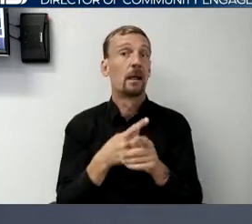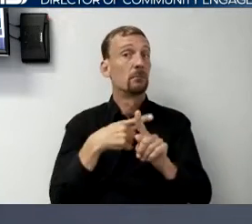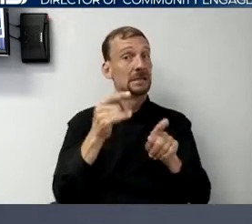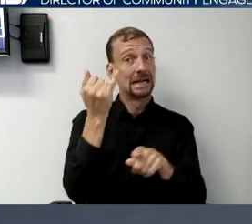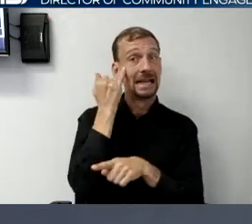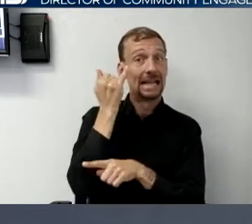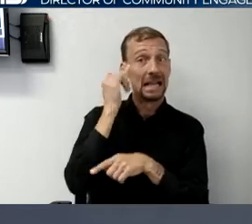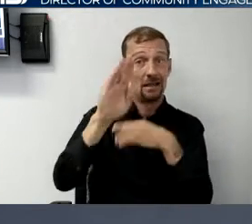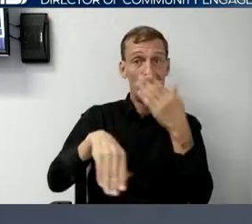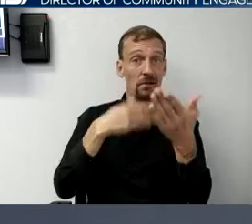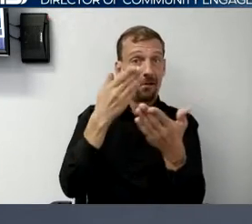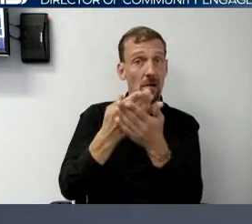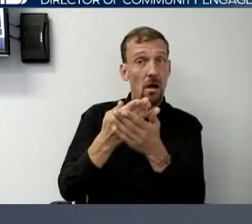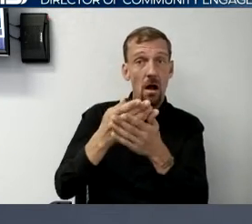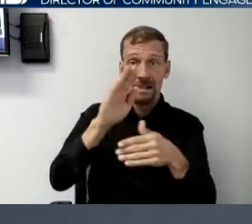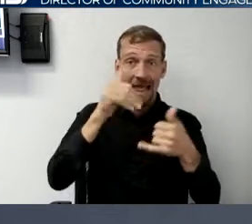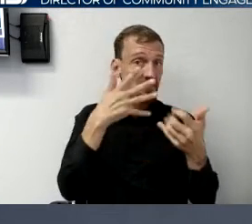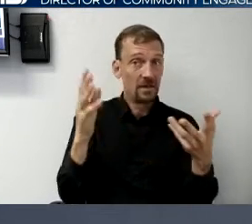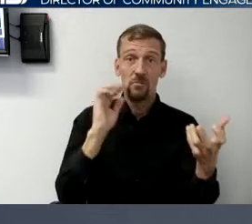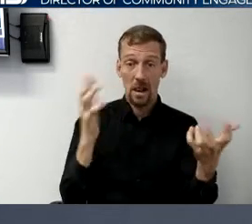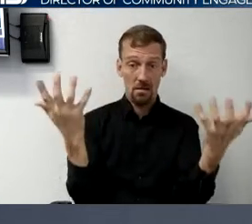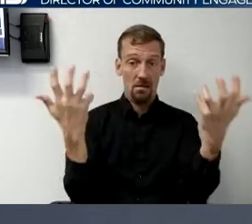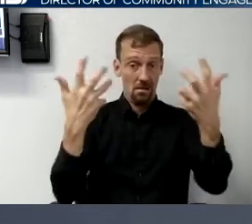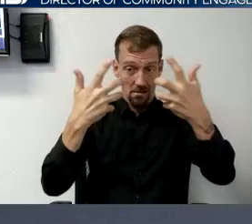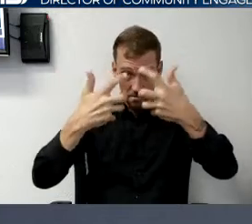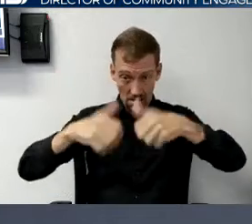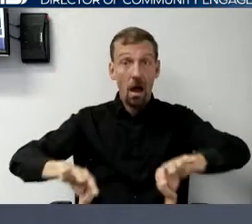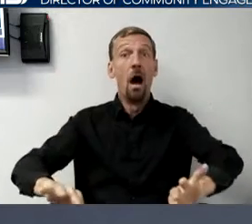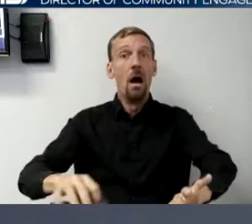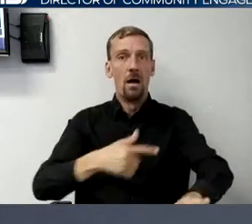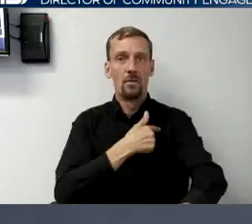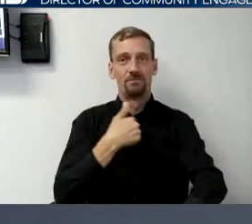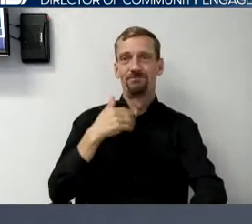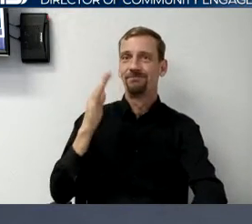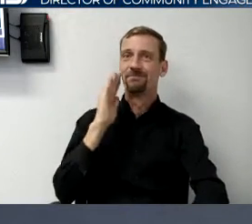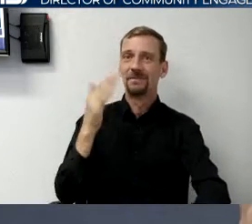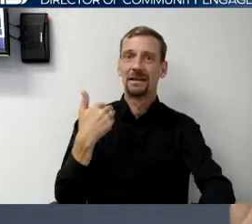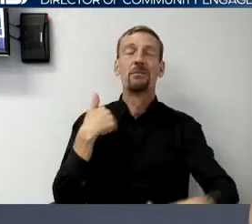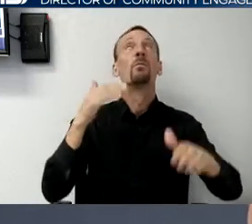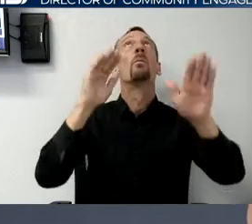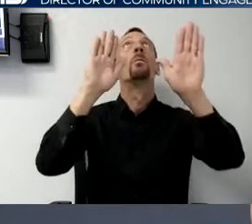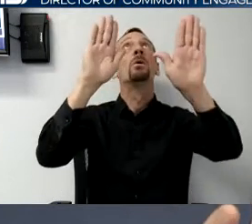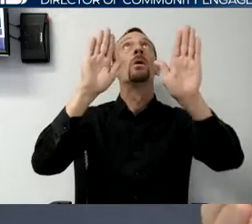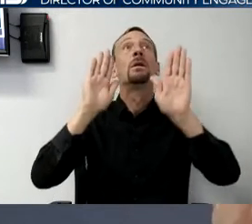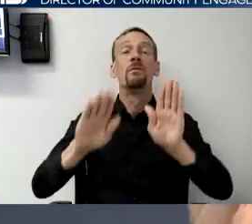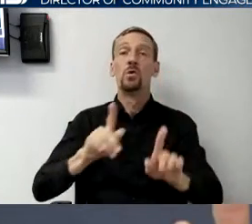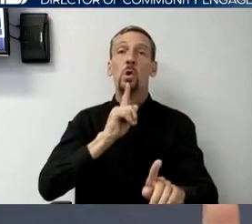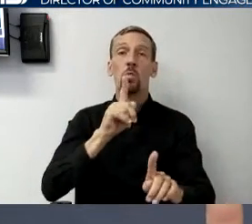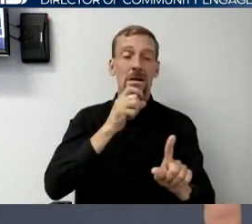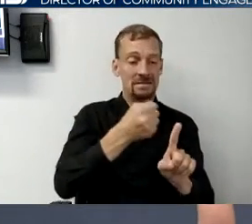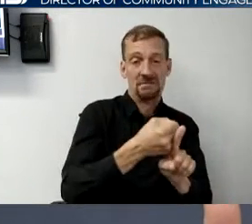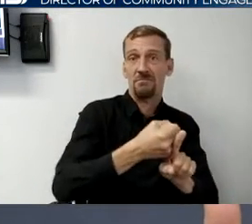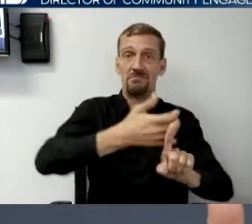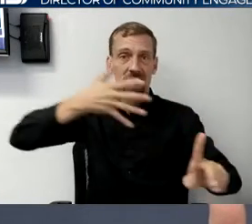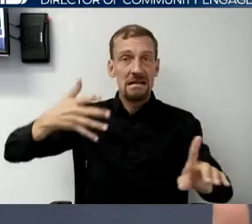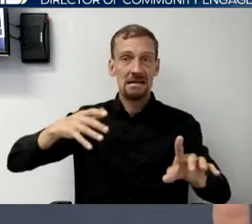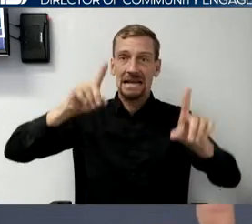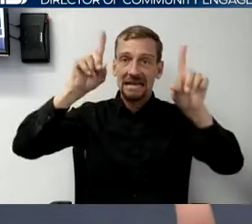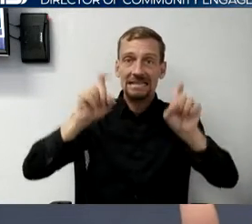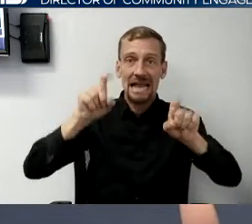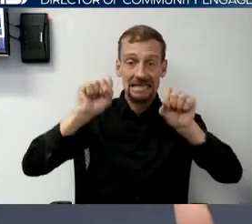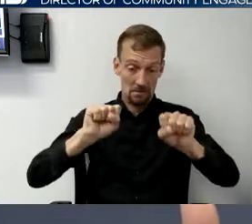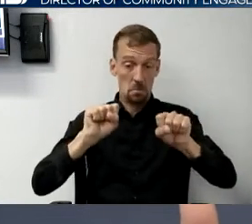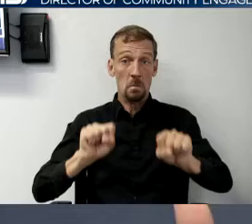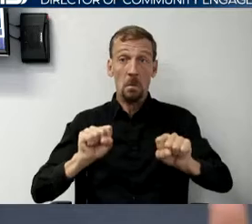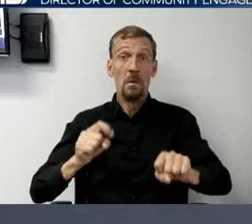things fall into line, we really will have incredibly expanded testing capability for